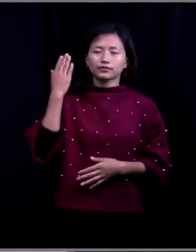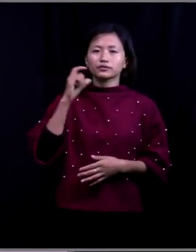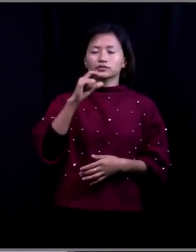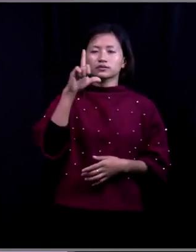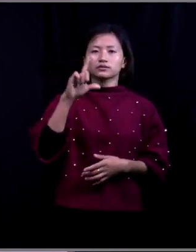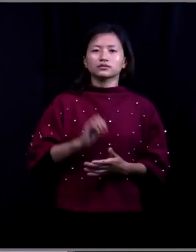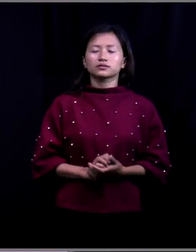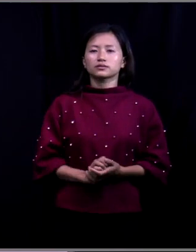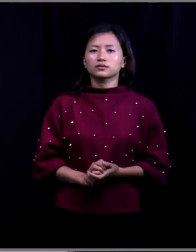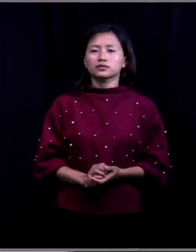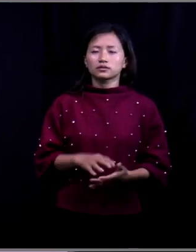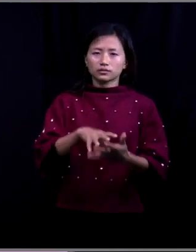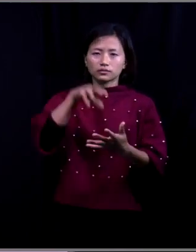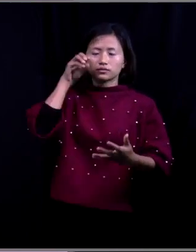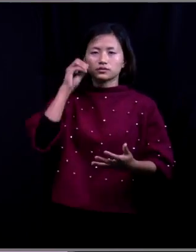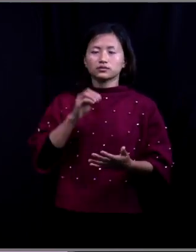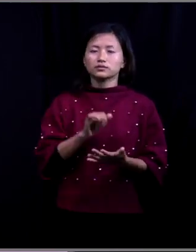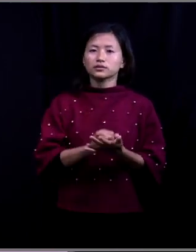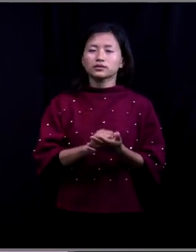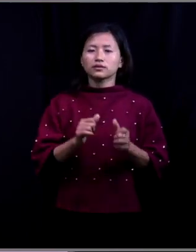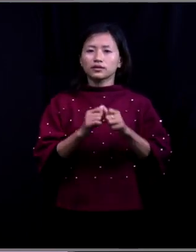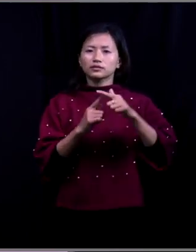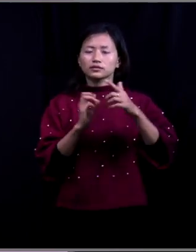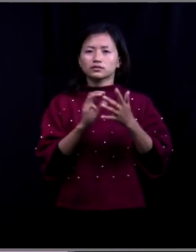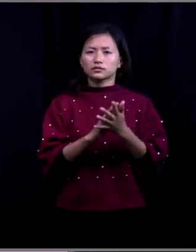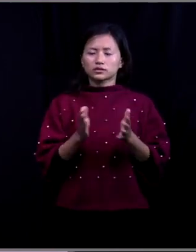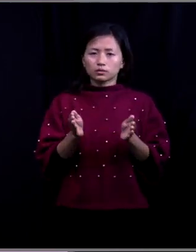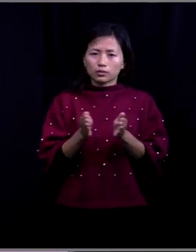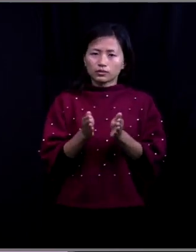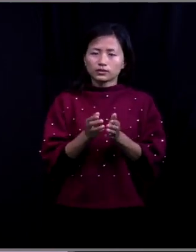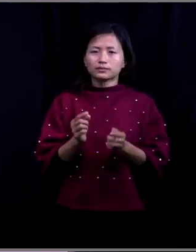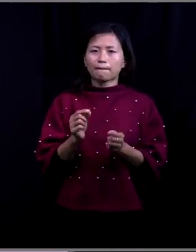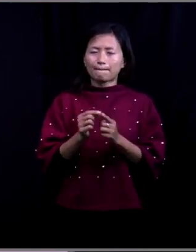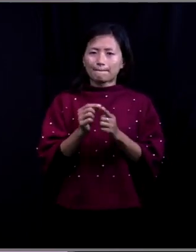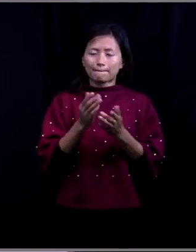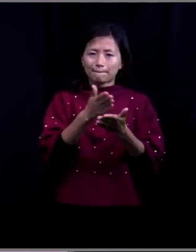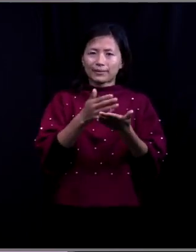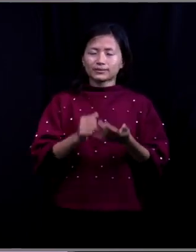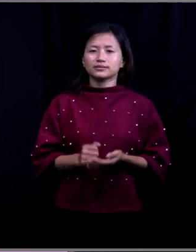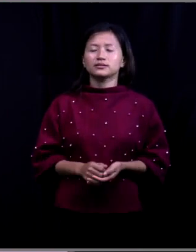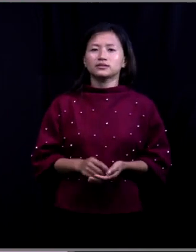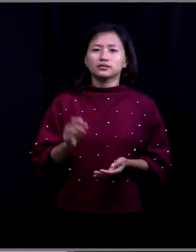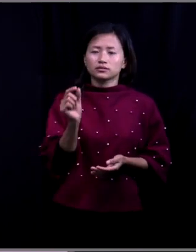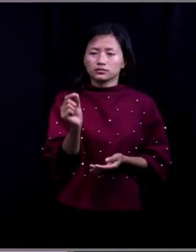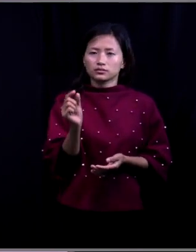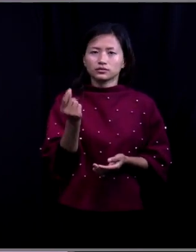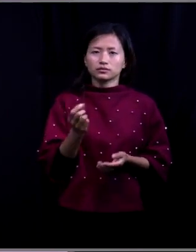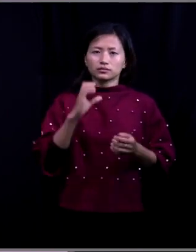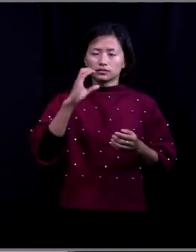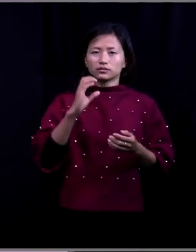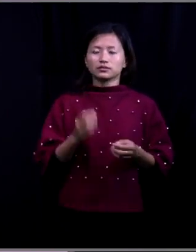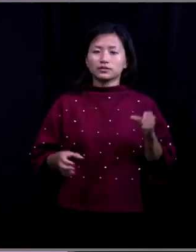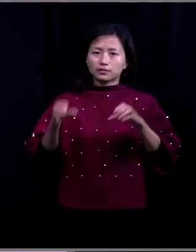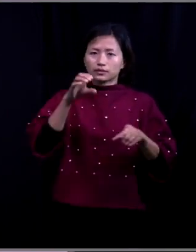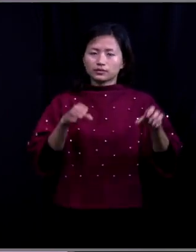classes, you've learned that an atom is the smallest particle of any substance that can take part in chemical